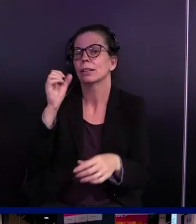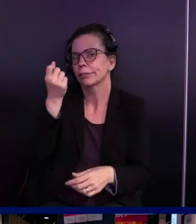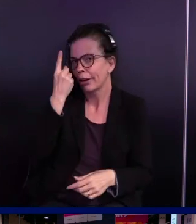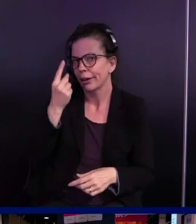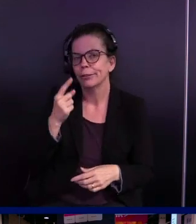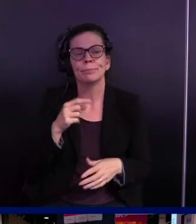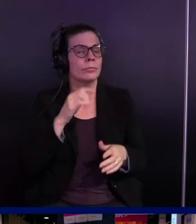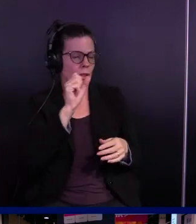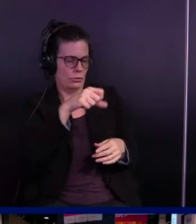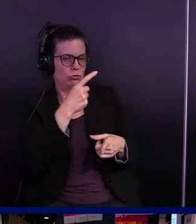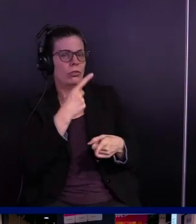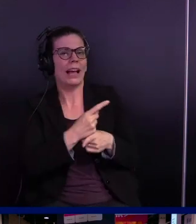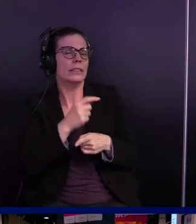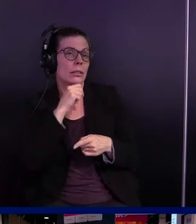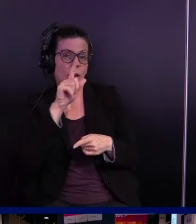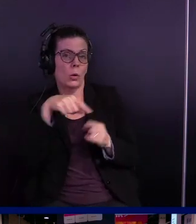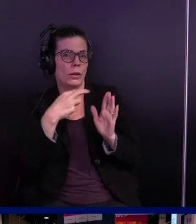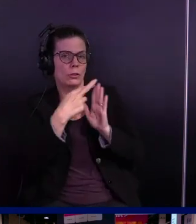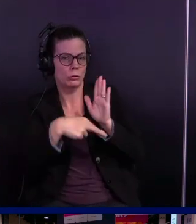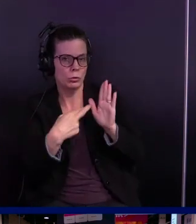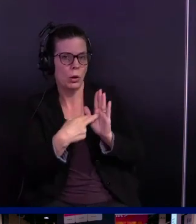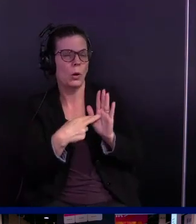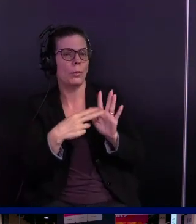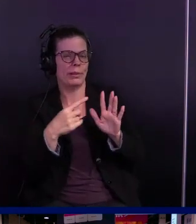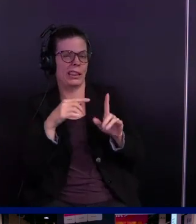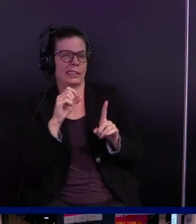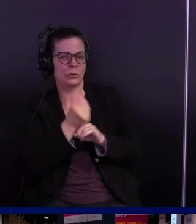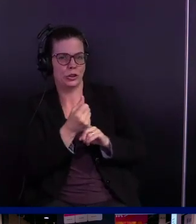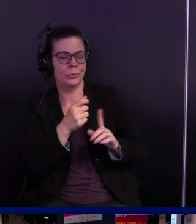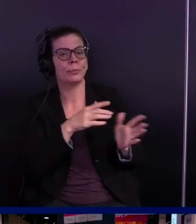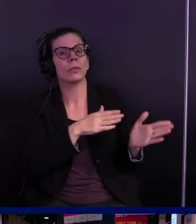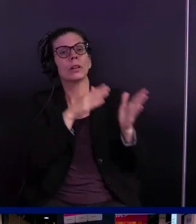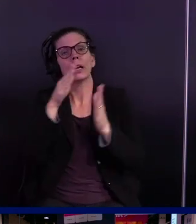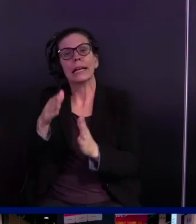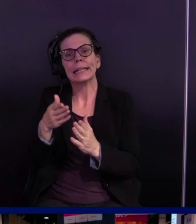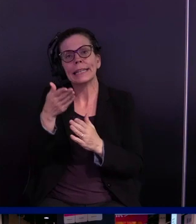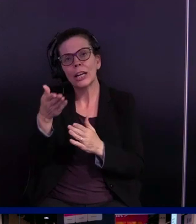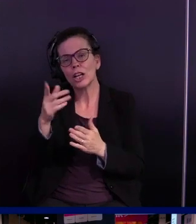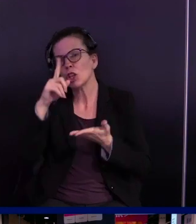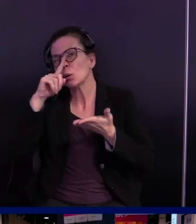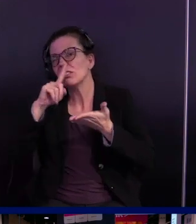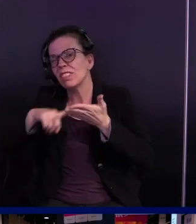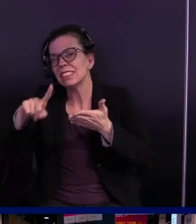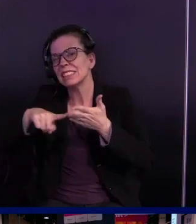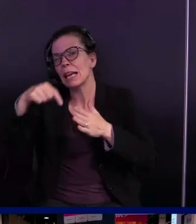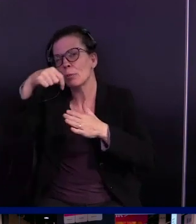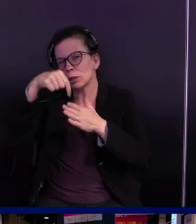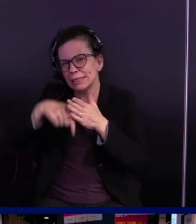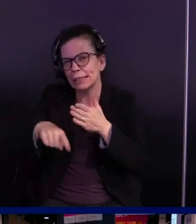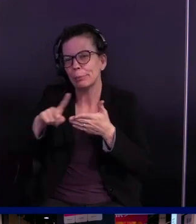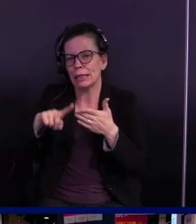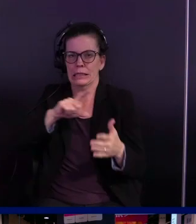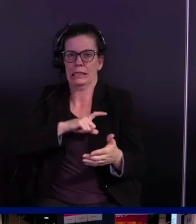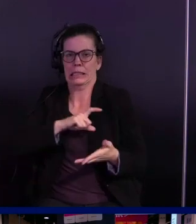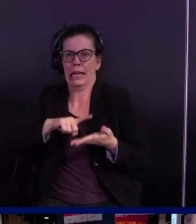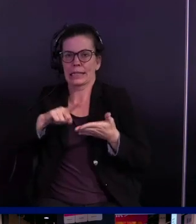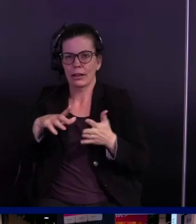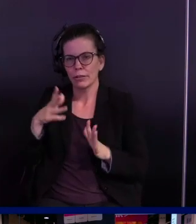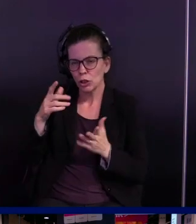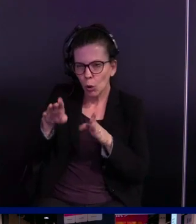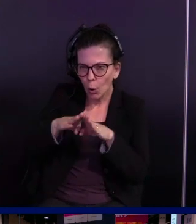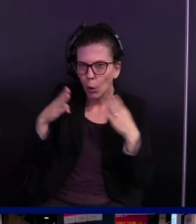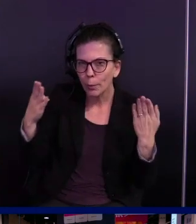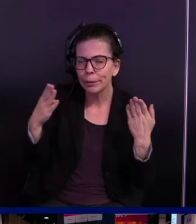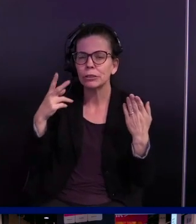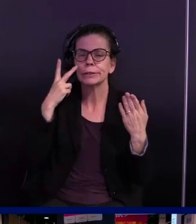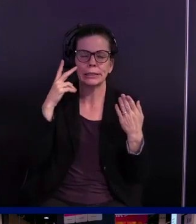yeah. And not even the role, but also like the role session. And from here, you can always like go to investigate deeper in detective, right? You can open this, and then you